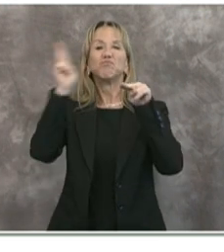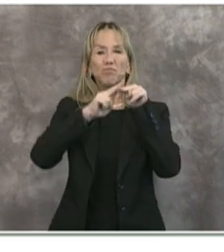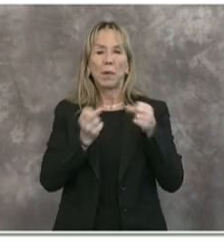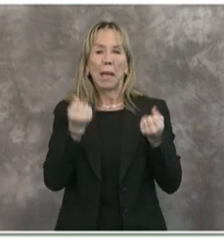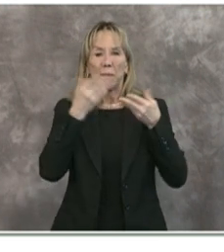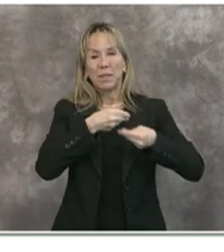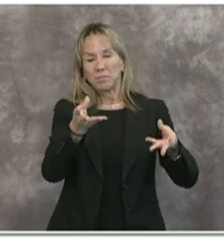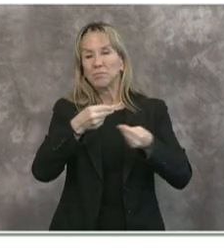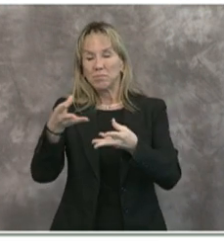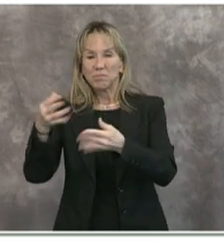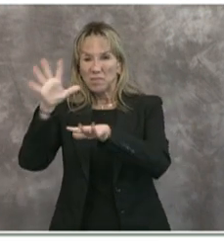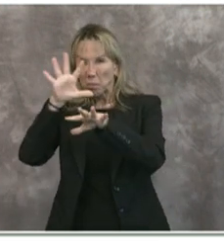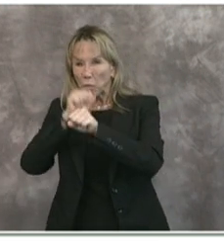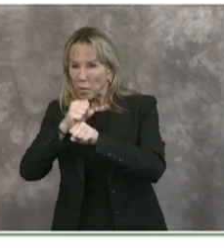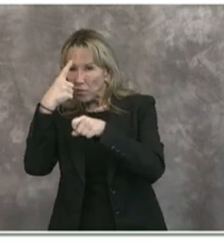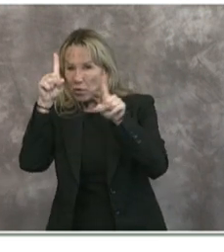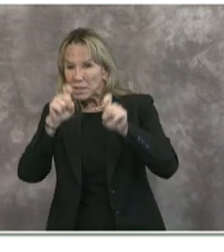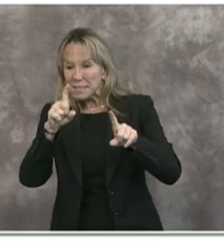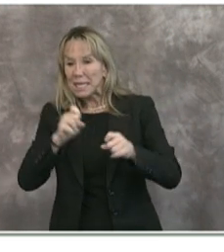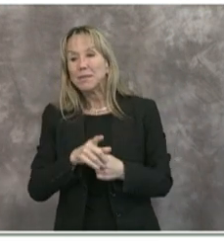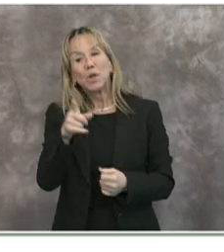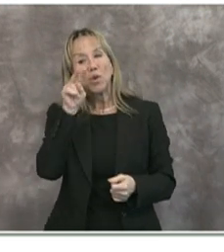the number that you see on the screen right there,